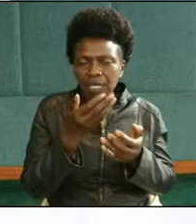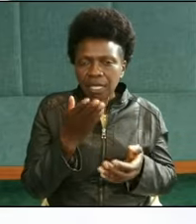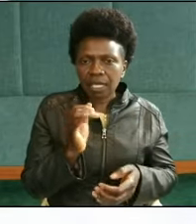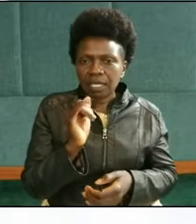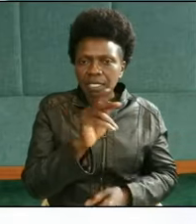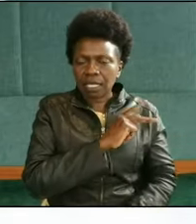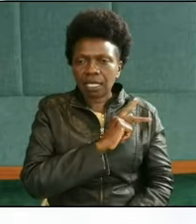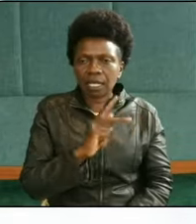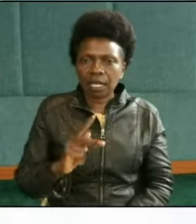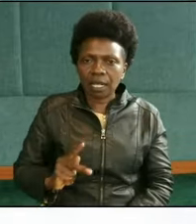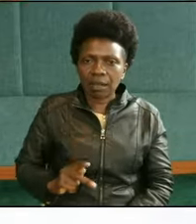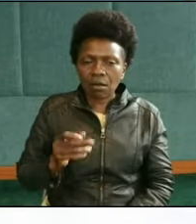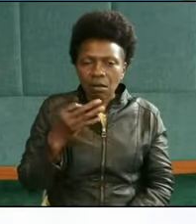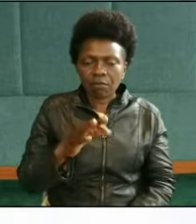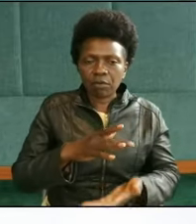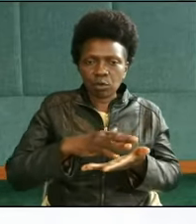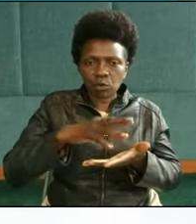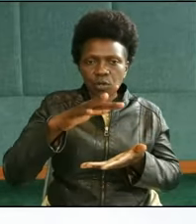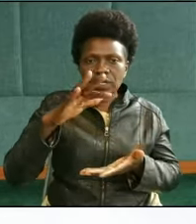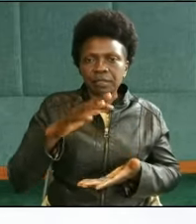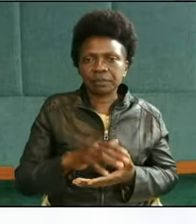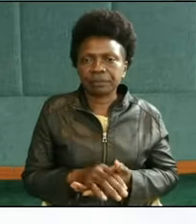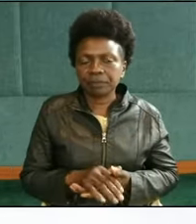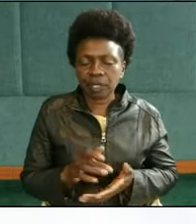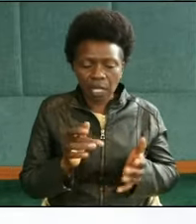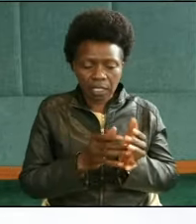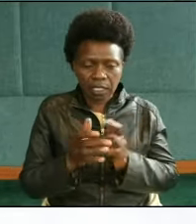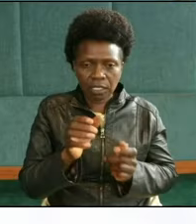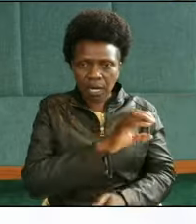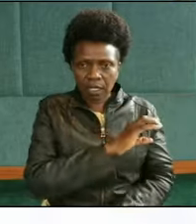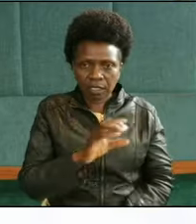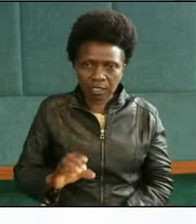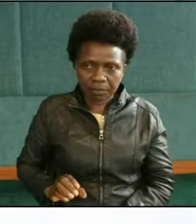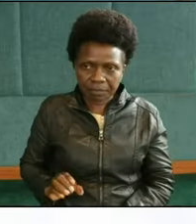the King of glory." Jesus Christ